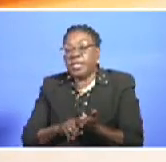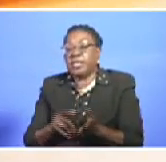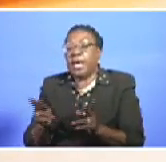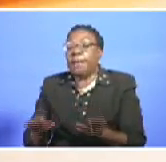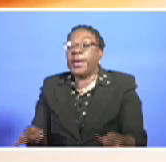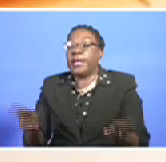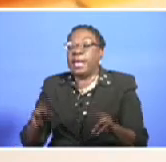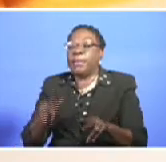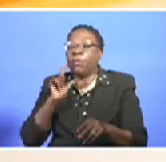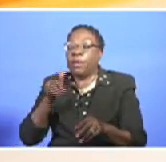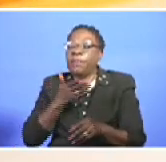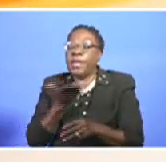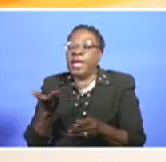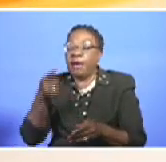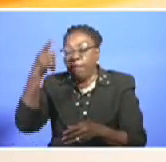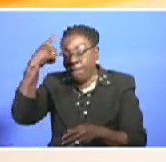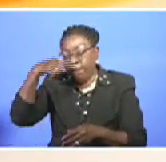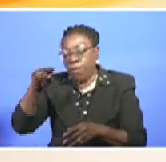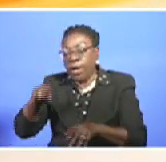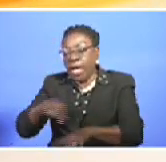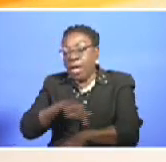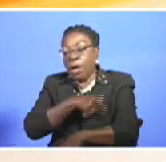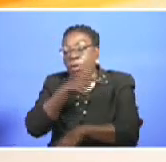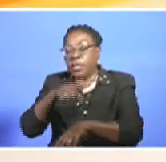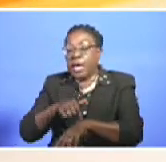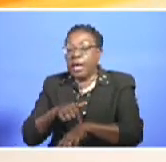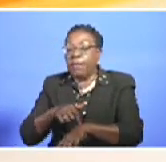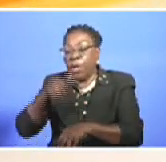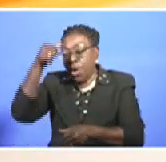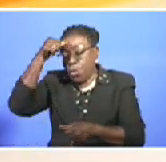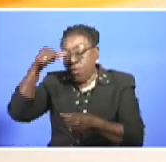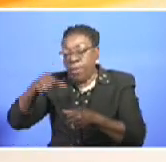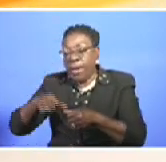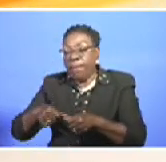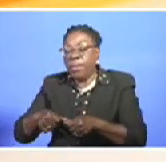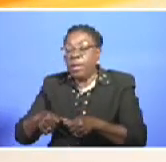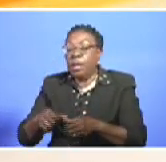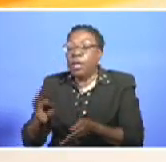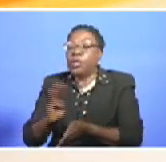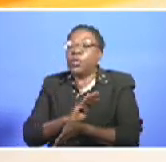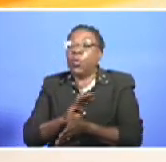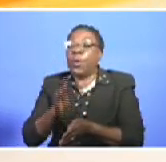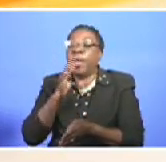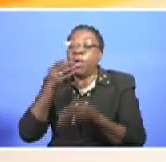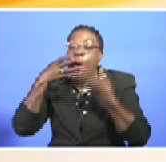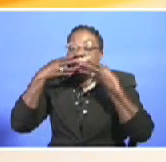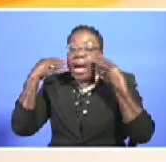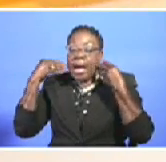for a while. Please remember to wear your mask and to social distance. It will